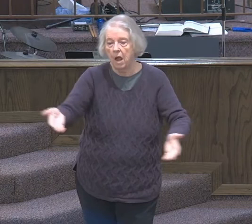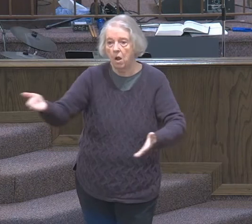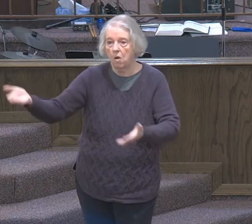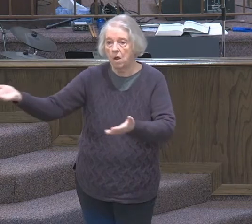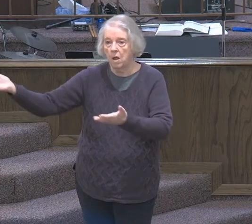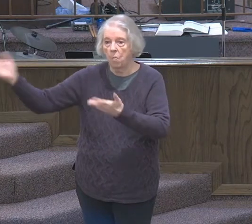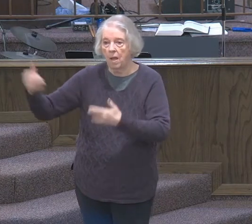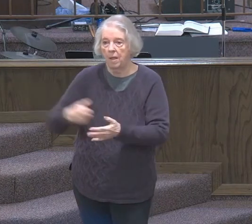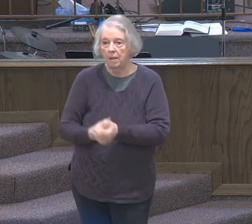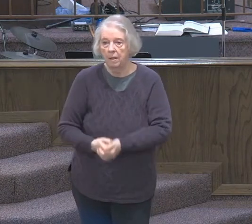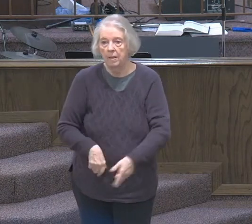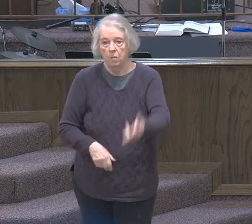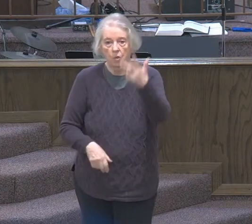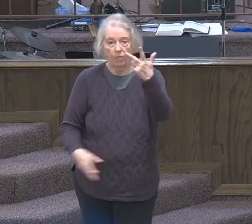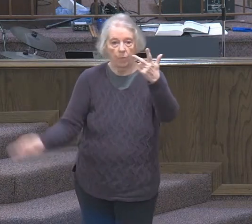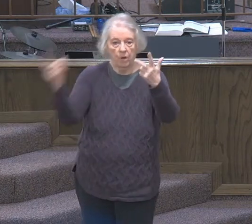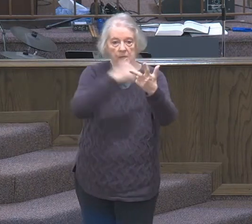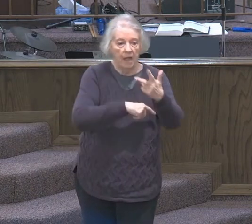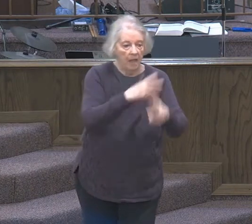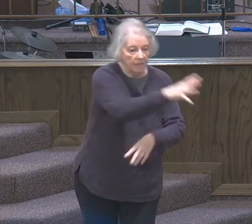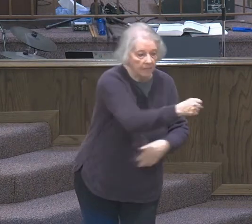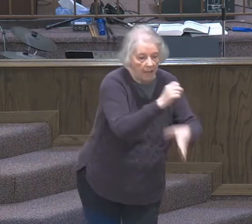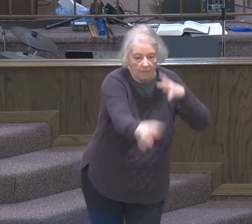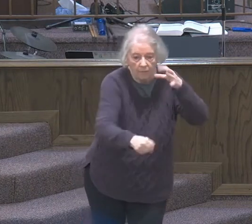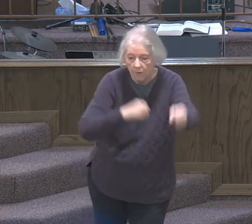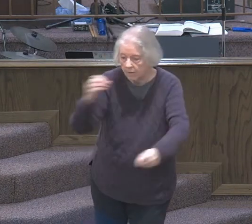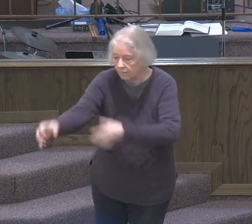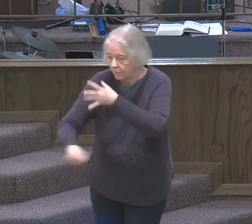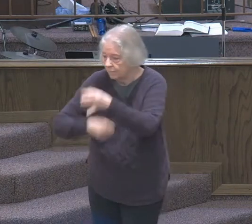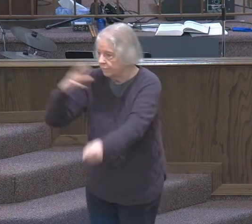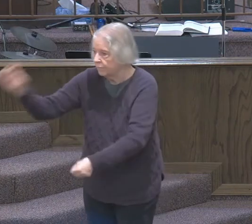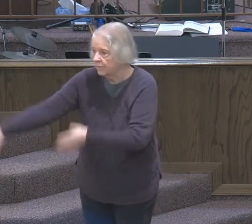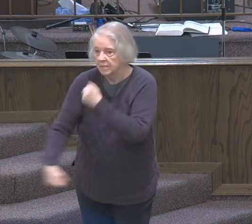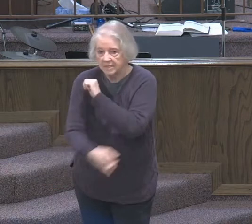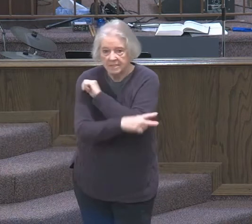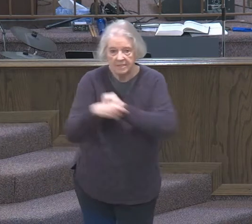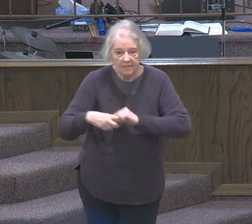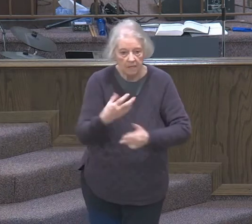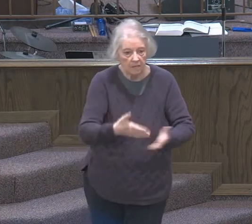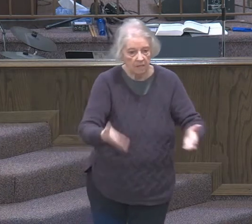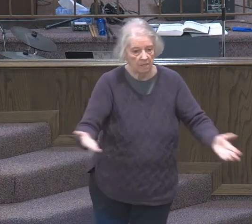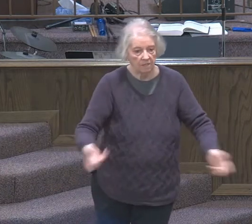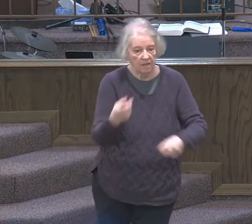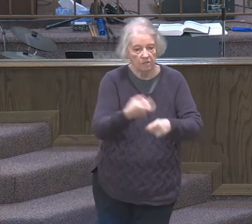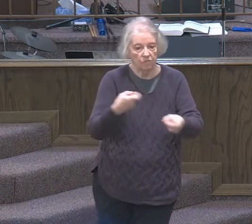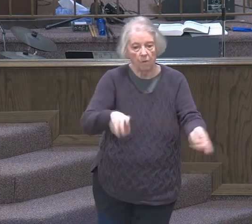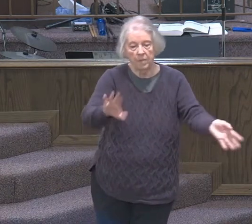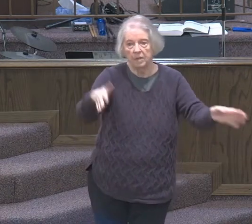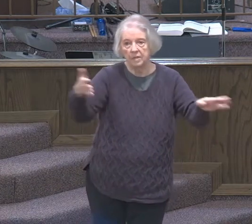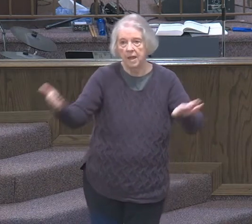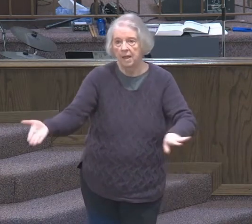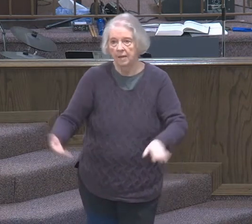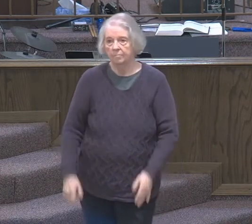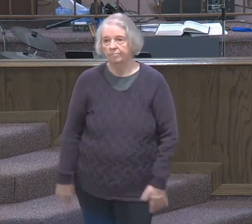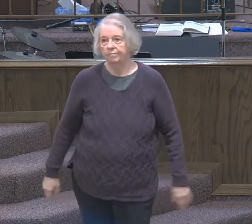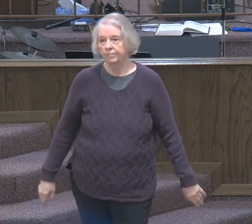And they were 3 days gathering the spoil because there was so much. And on the fourth day they assembled in the valley of